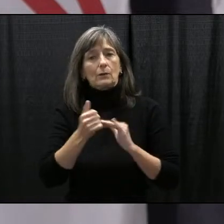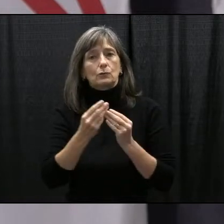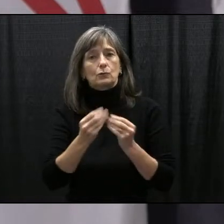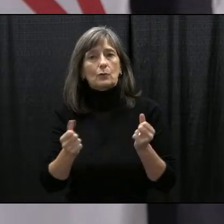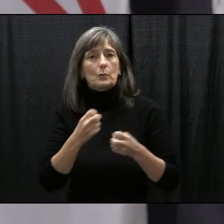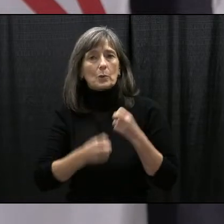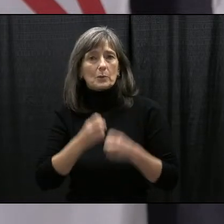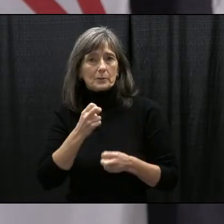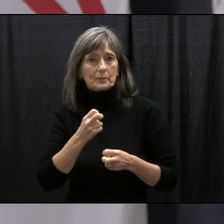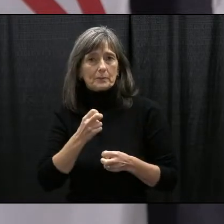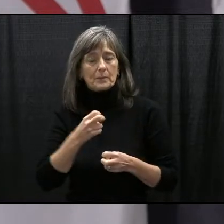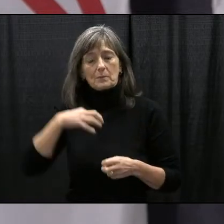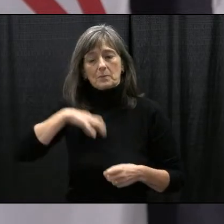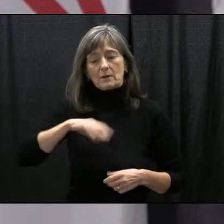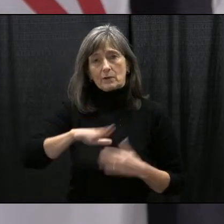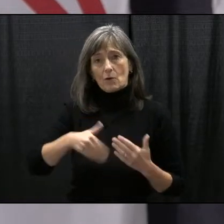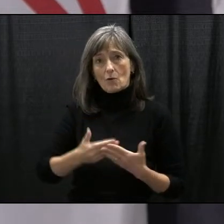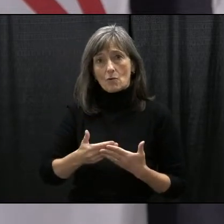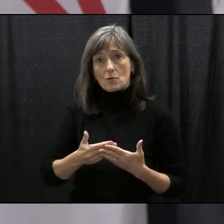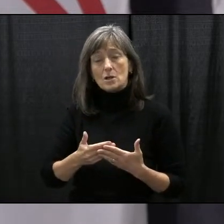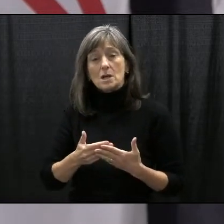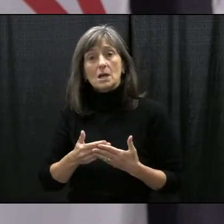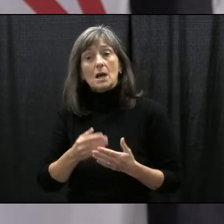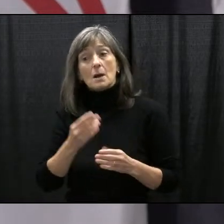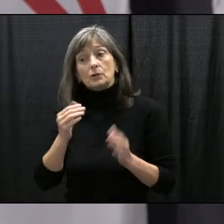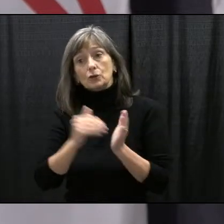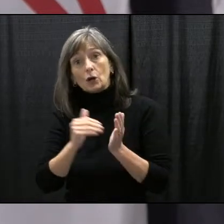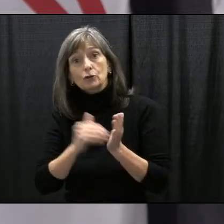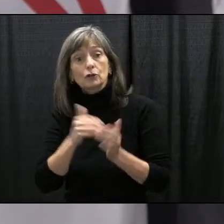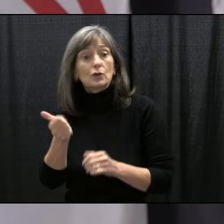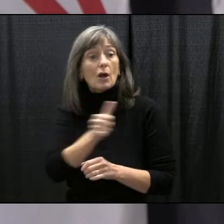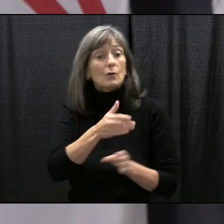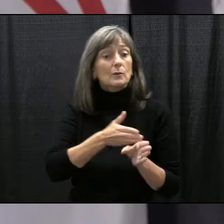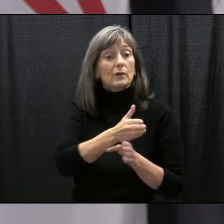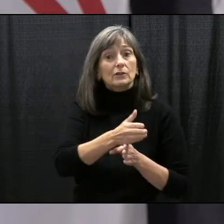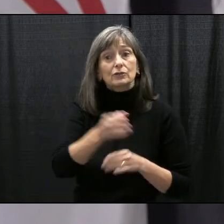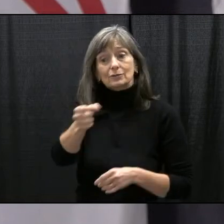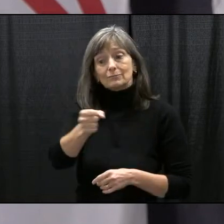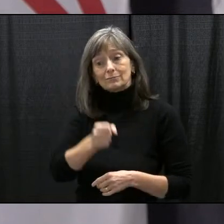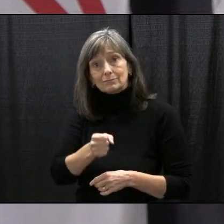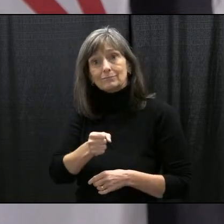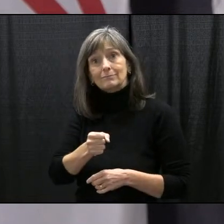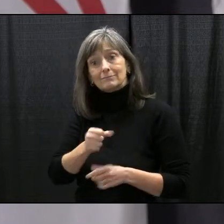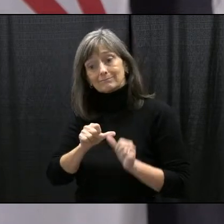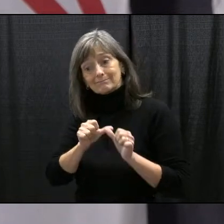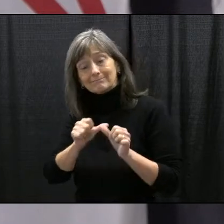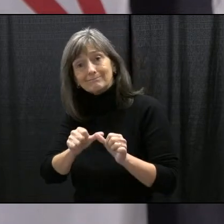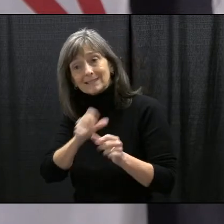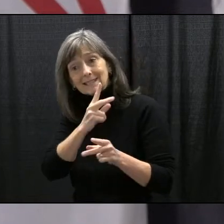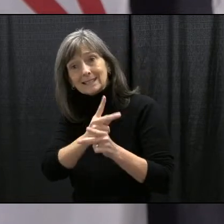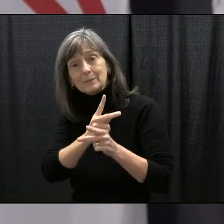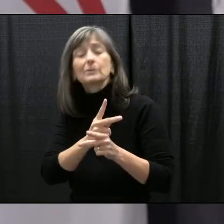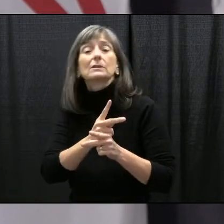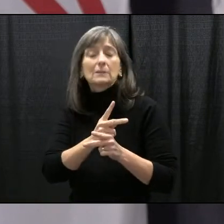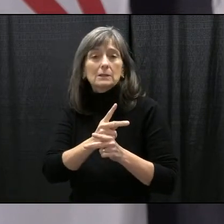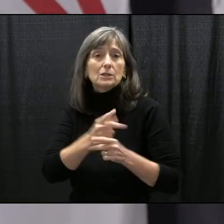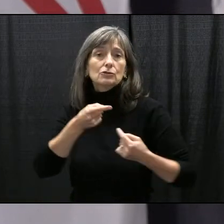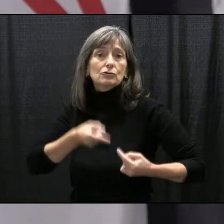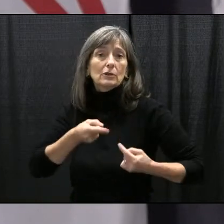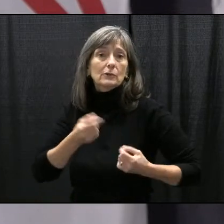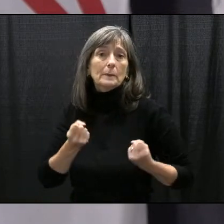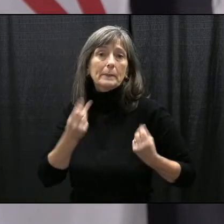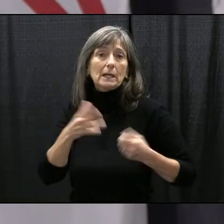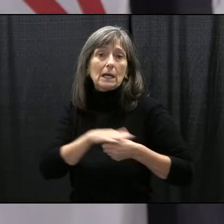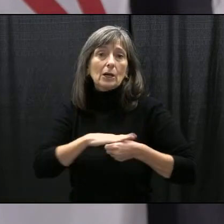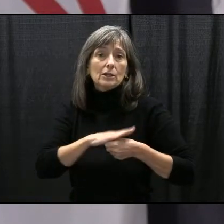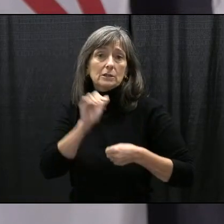all. Recruitment and retention of physicians and other healthcare professionals are ongoing issues for many